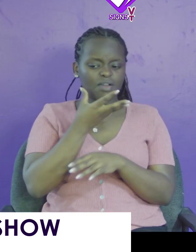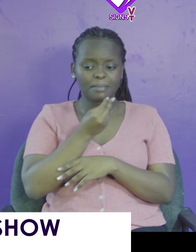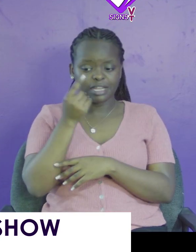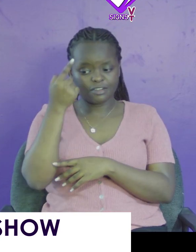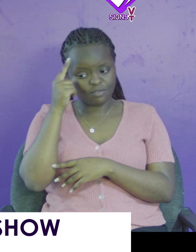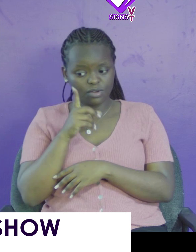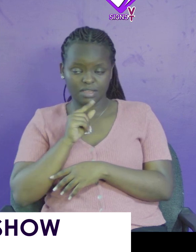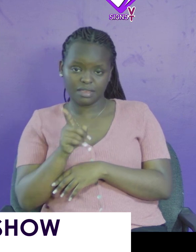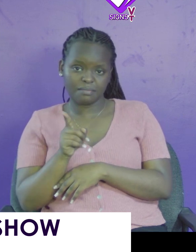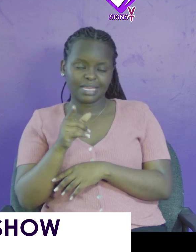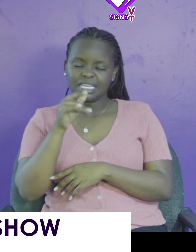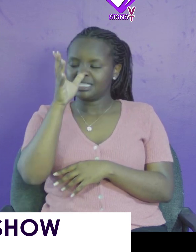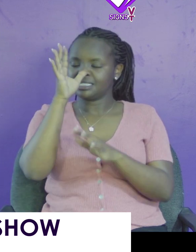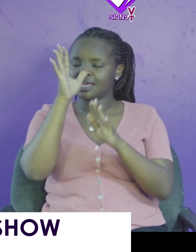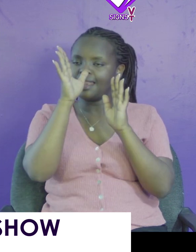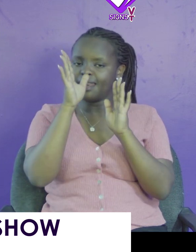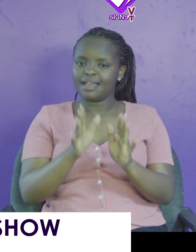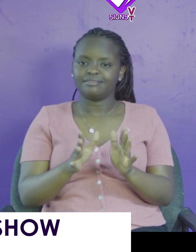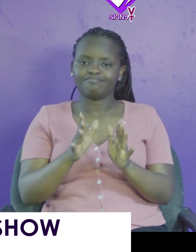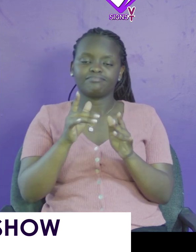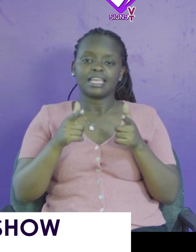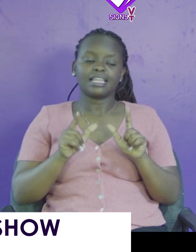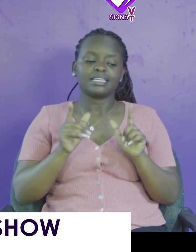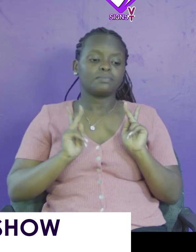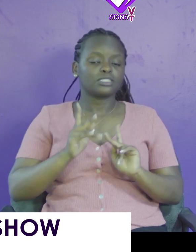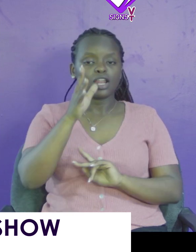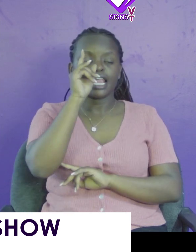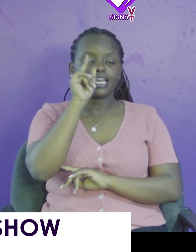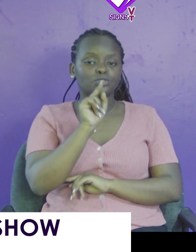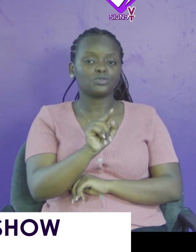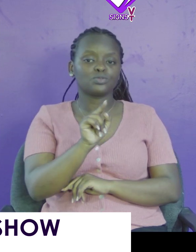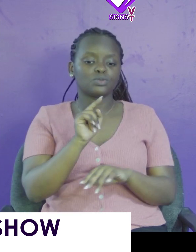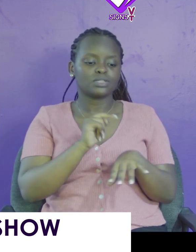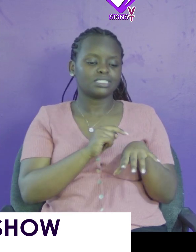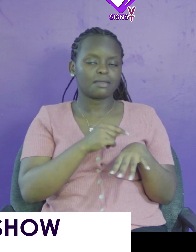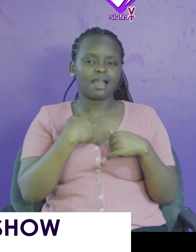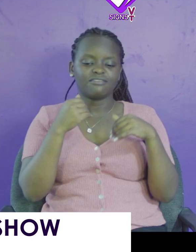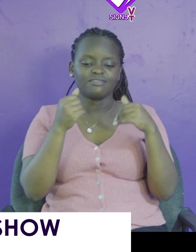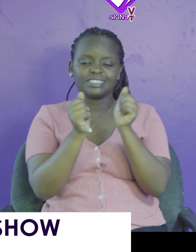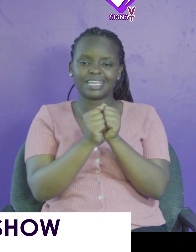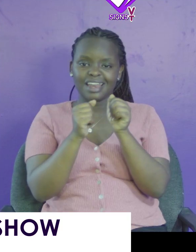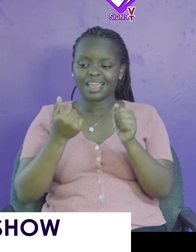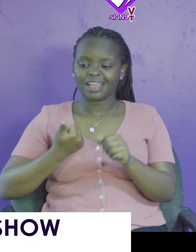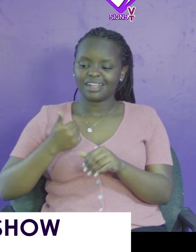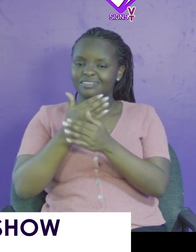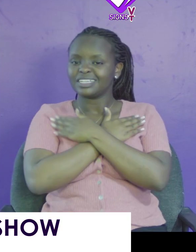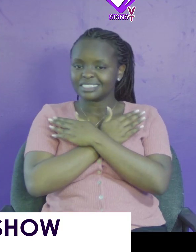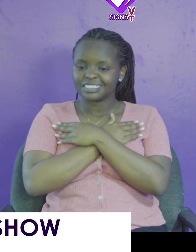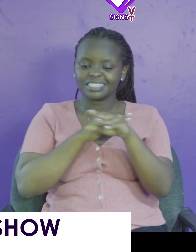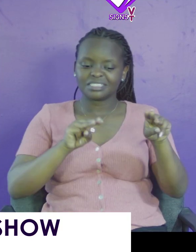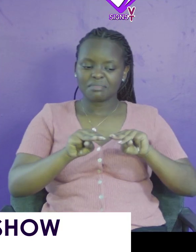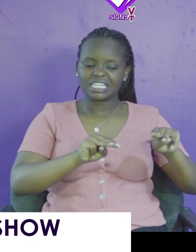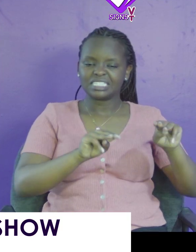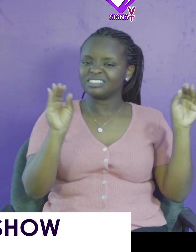lie. Let nobody lie to you that when he has 10 girlfriends that he's managing them. He's not managing